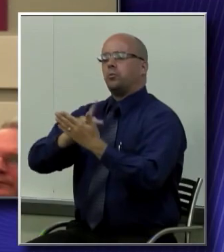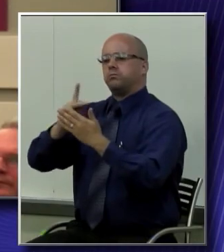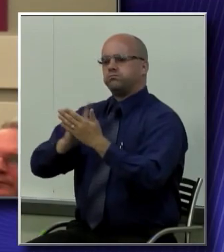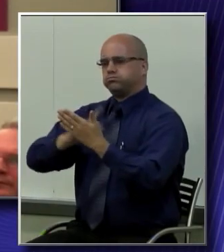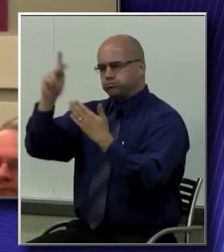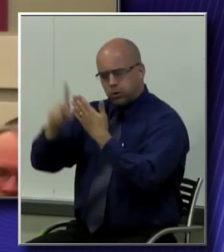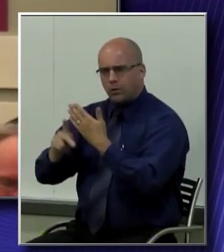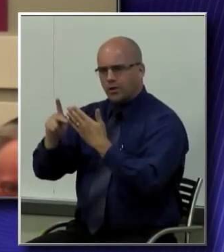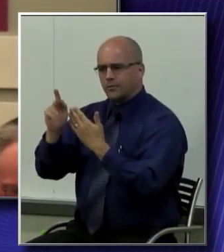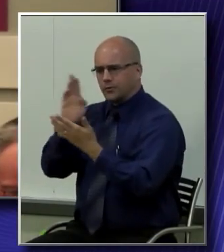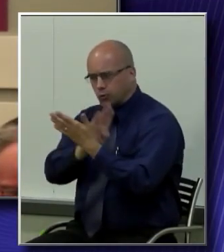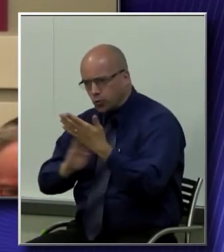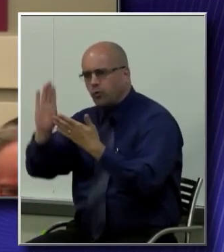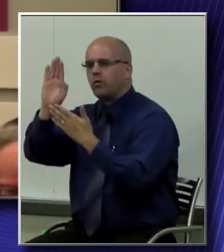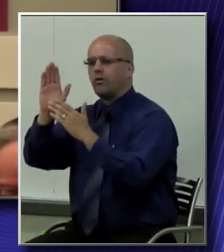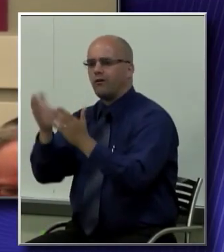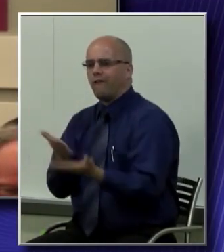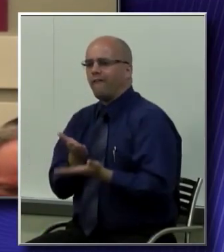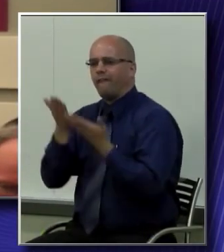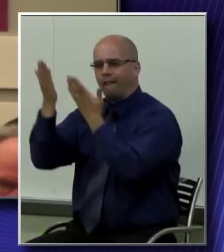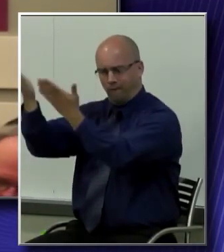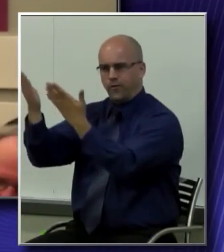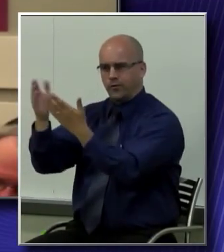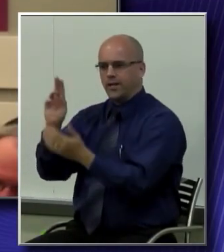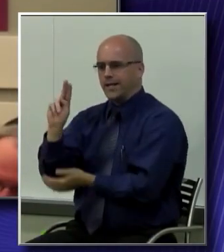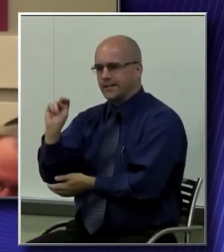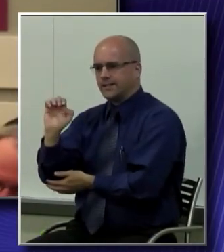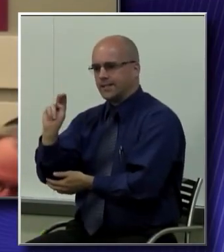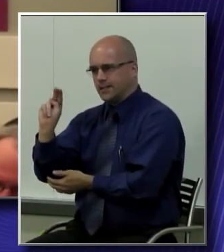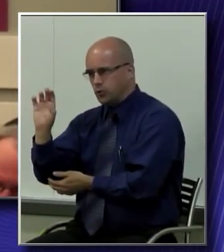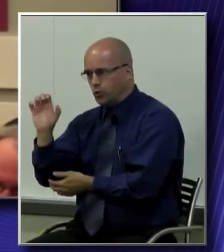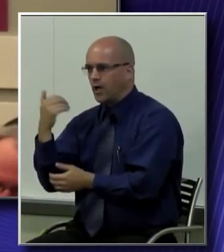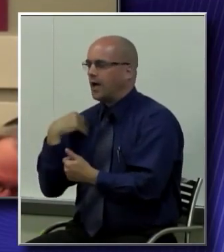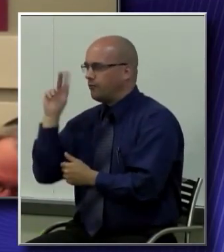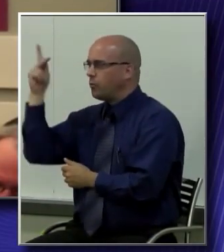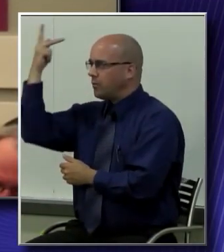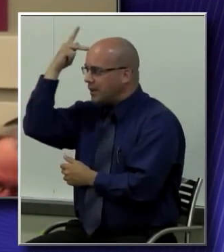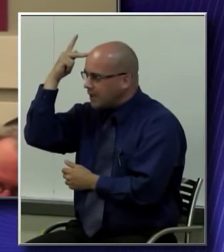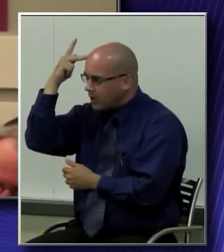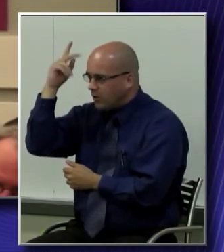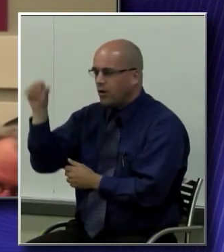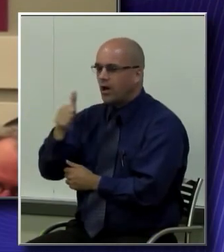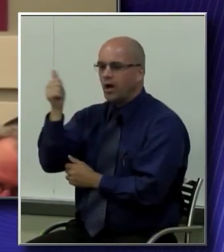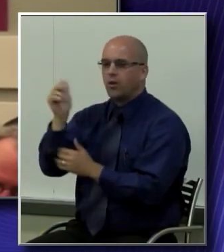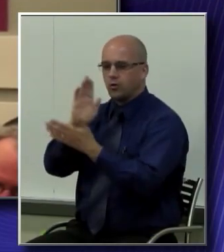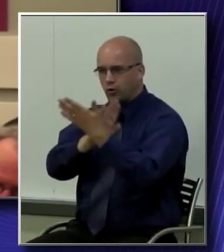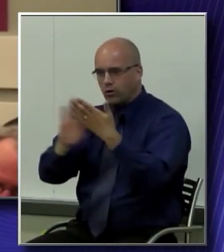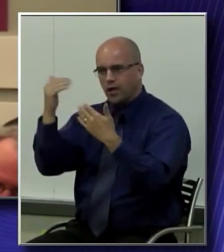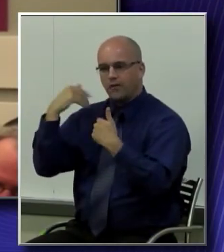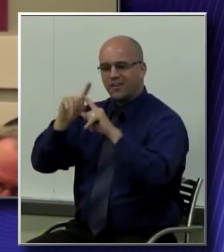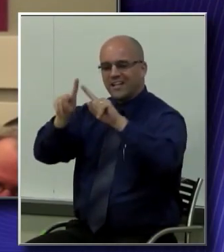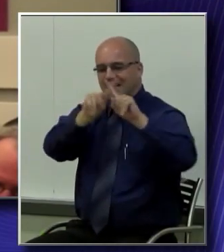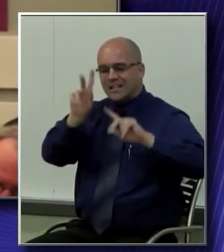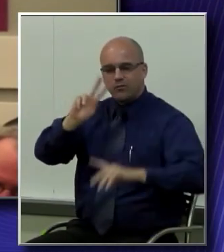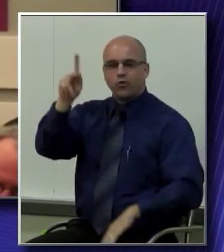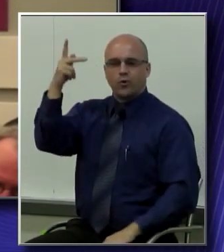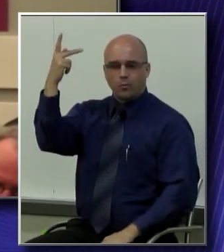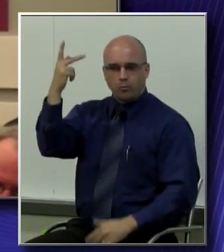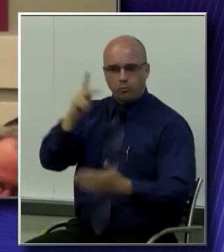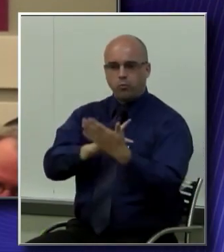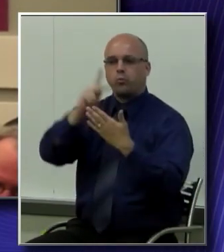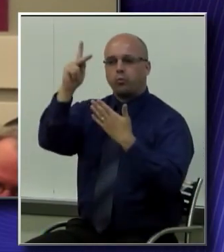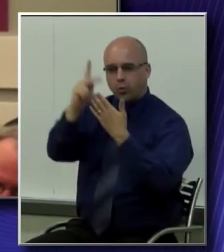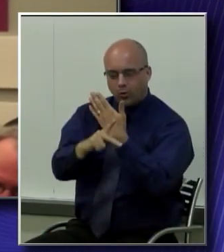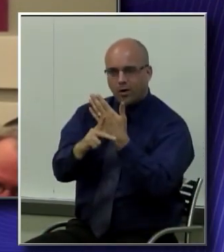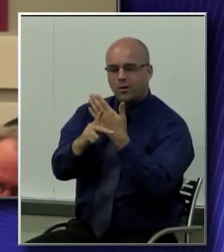program, NCCU with their political program, NC State with the engineering program, and understanding that true diversity is not based off people's color